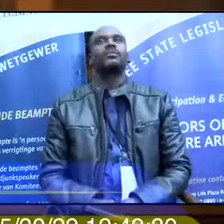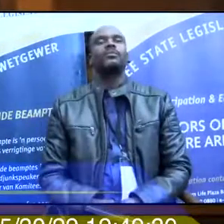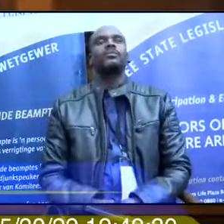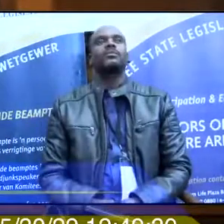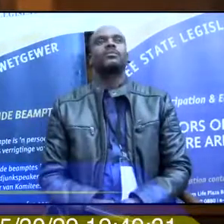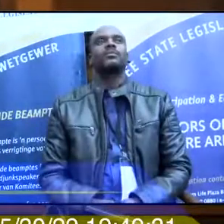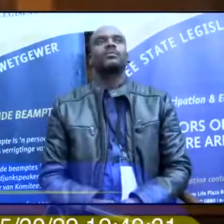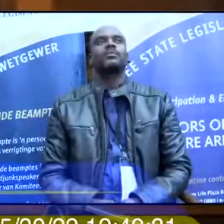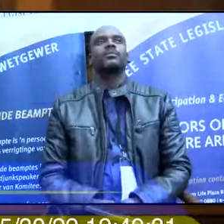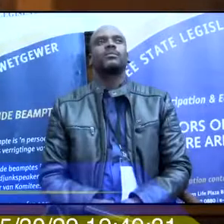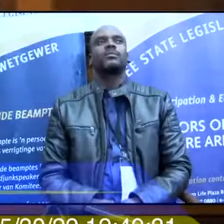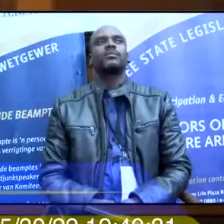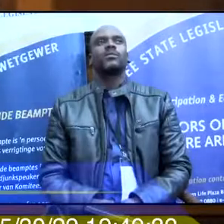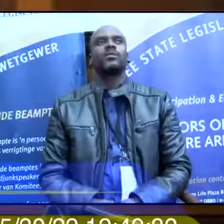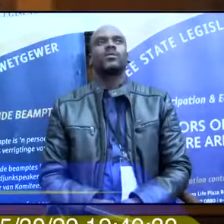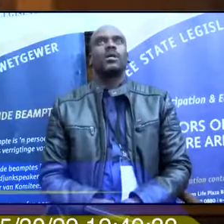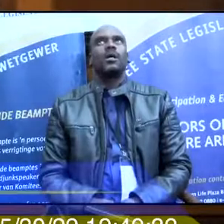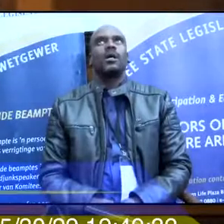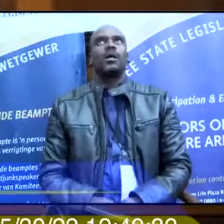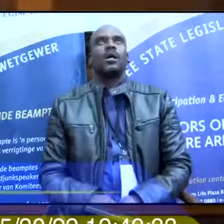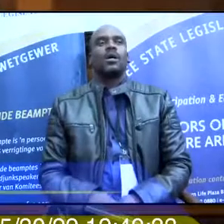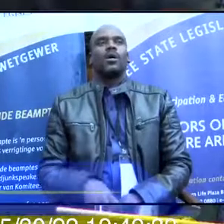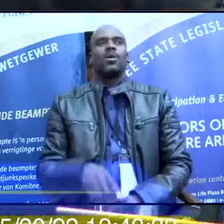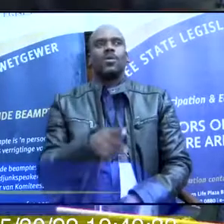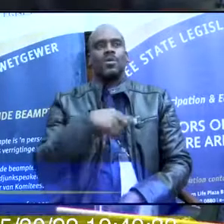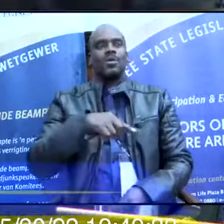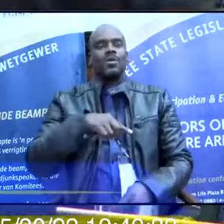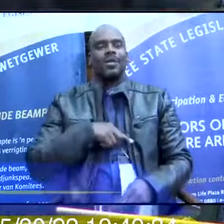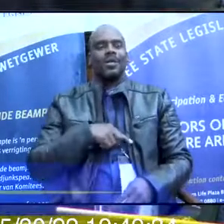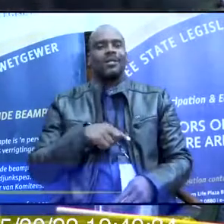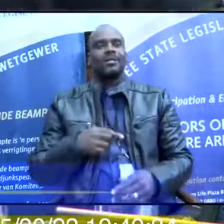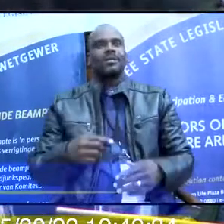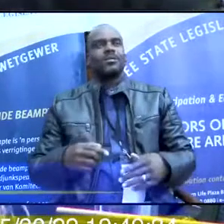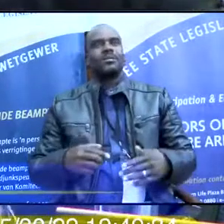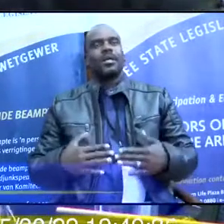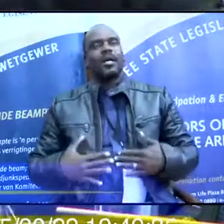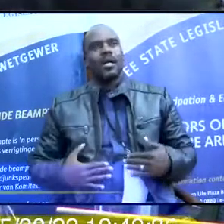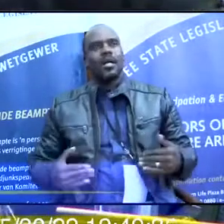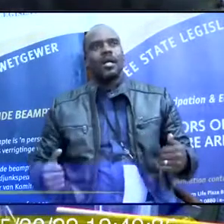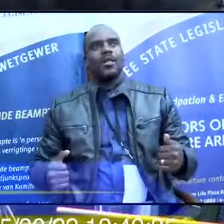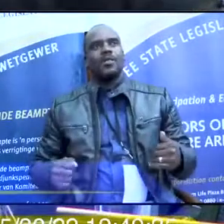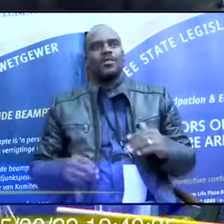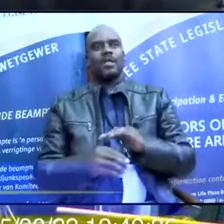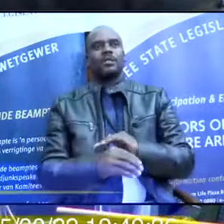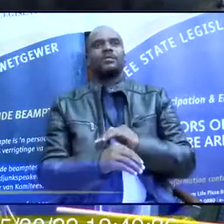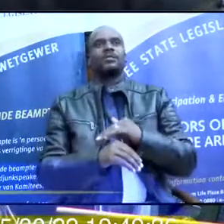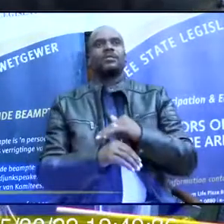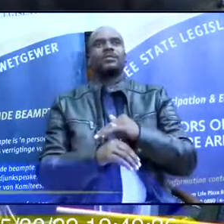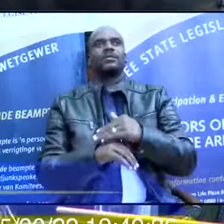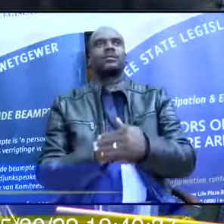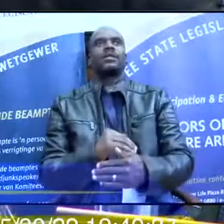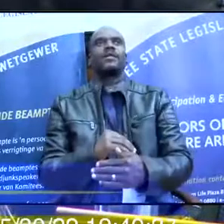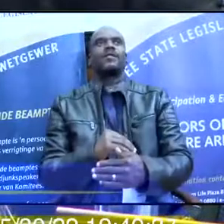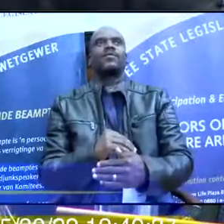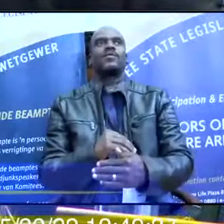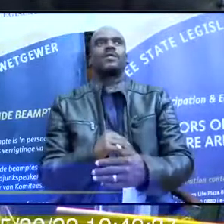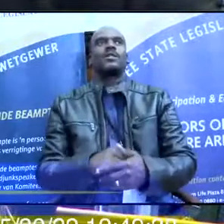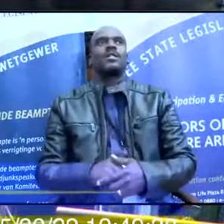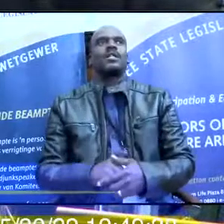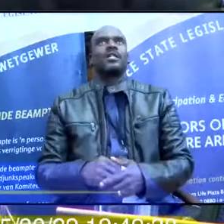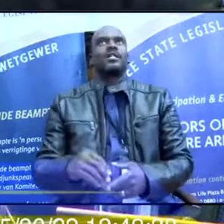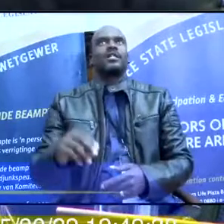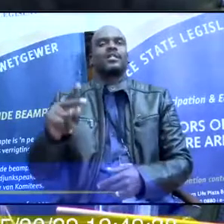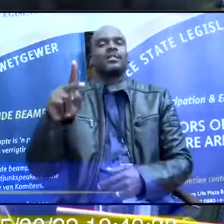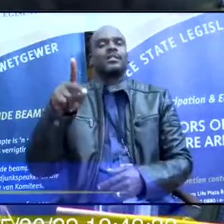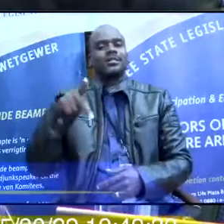we we are faced with health and safety environment in municipalities pp's